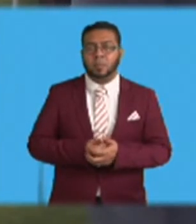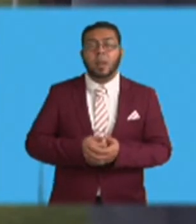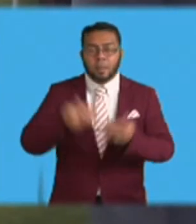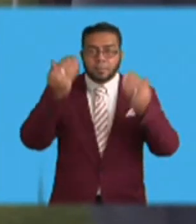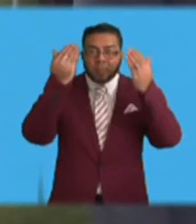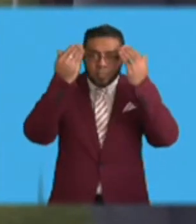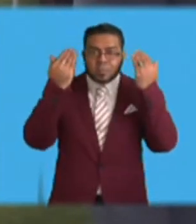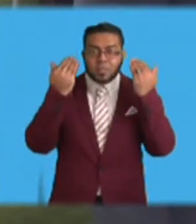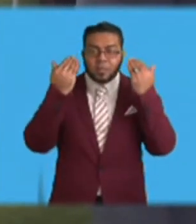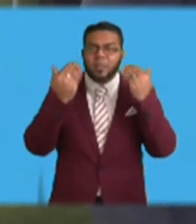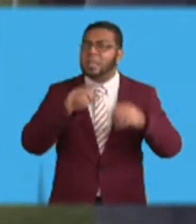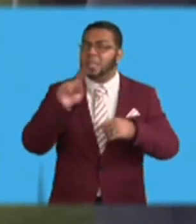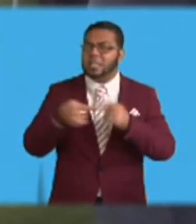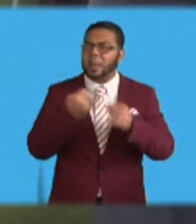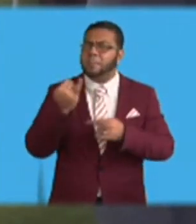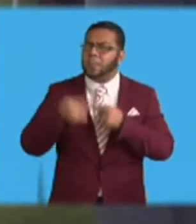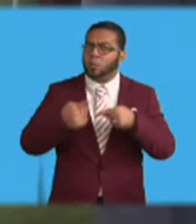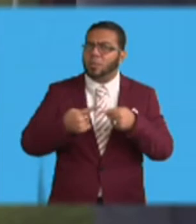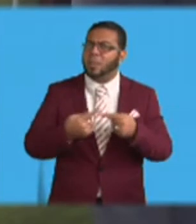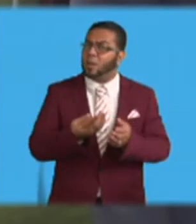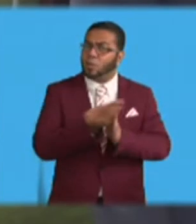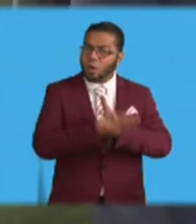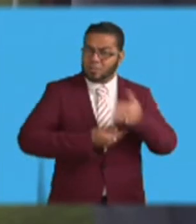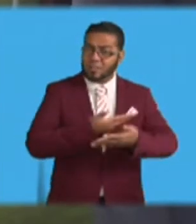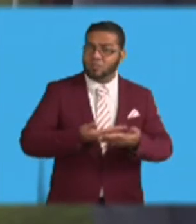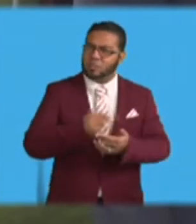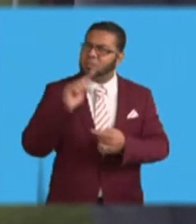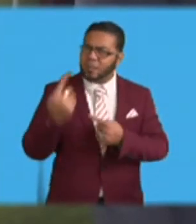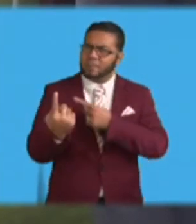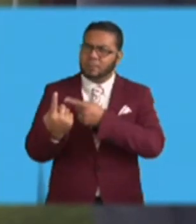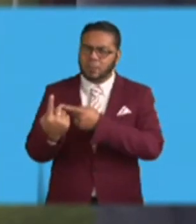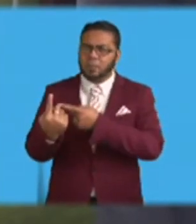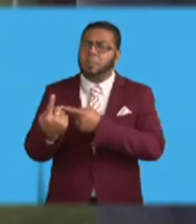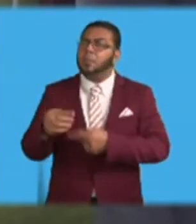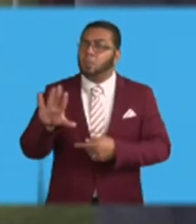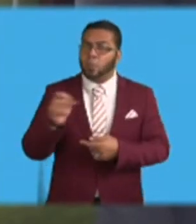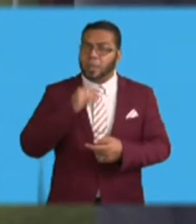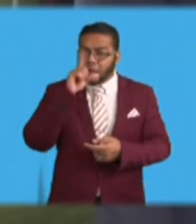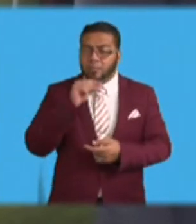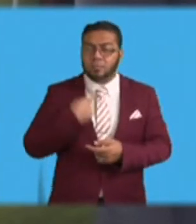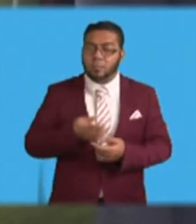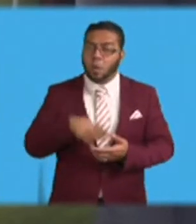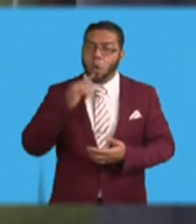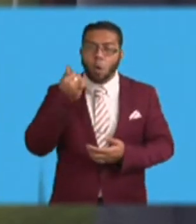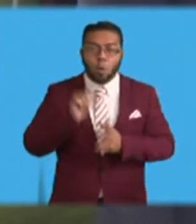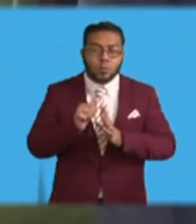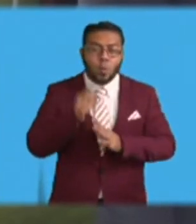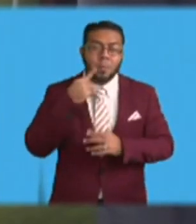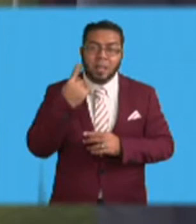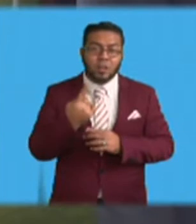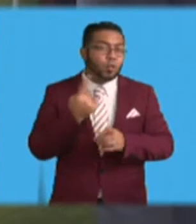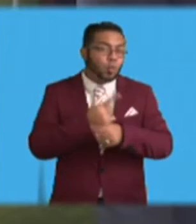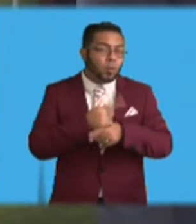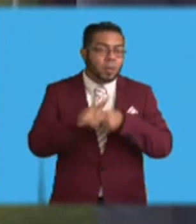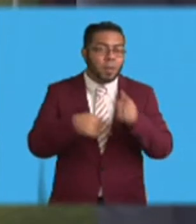Madam Speaker, it's about the consultations itself, and we can of course also mention about the consultations that